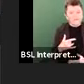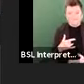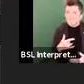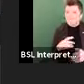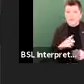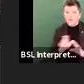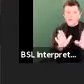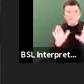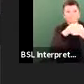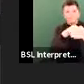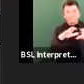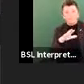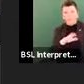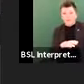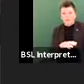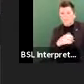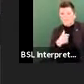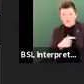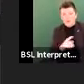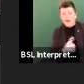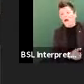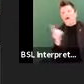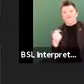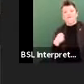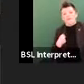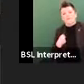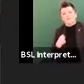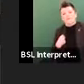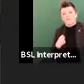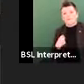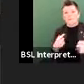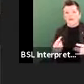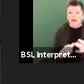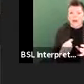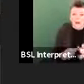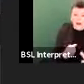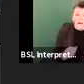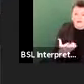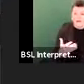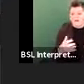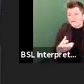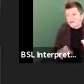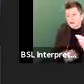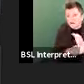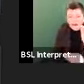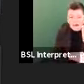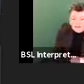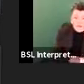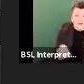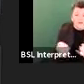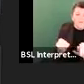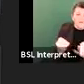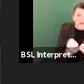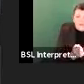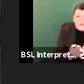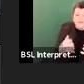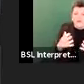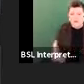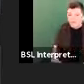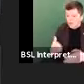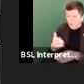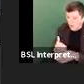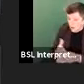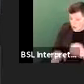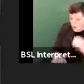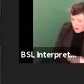opposed to the top. And other lines of class conflicts, typical class conflicts, are not seen as sharp. So the conflict between working class and